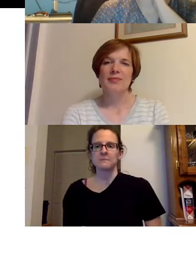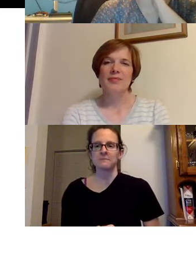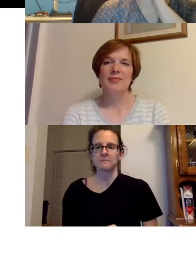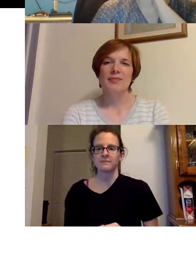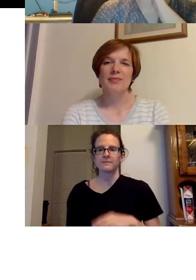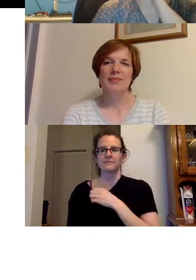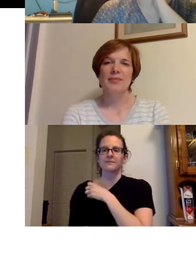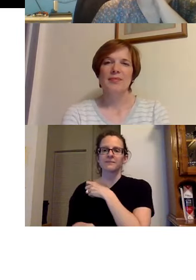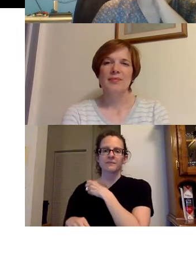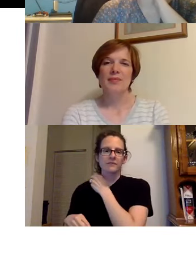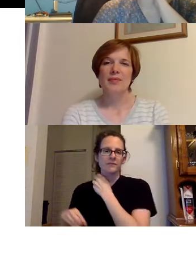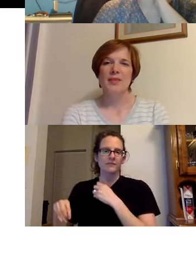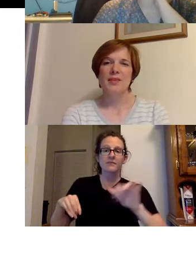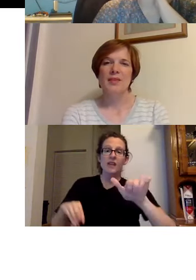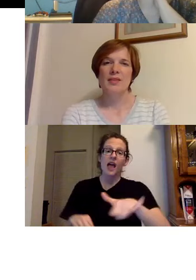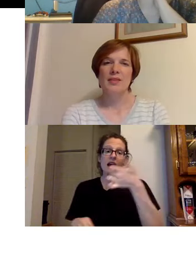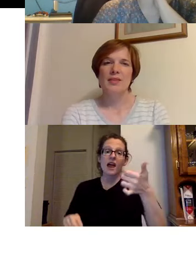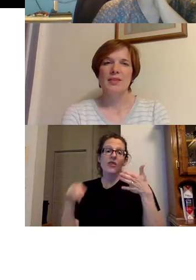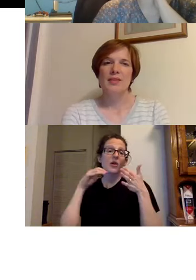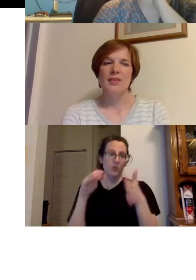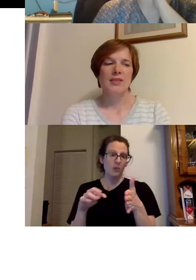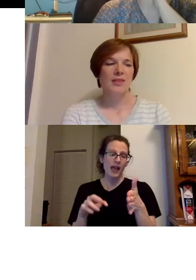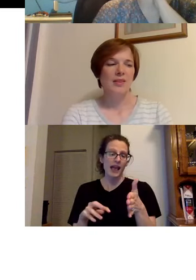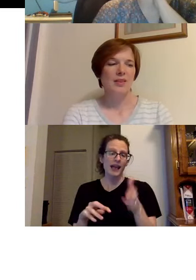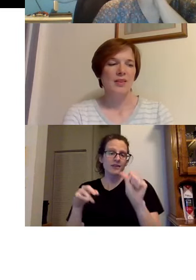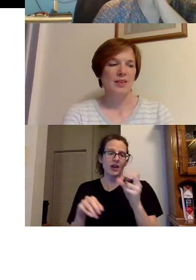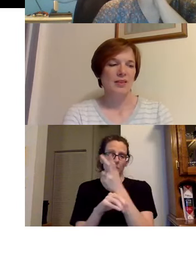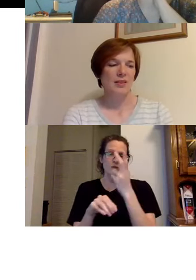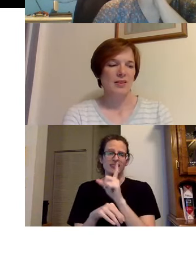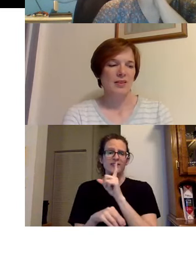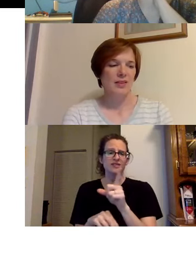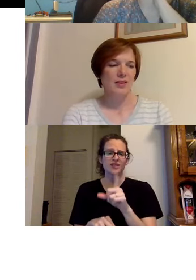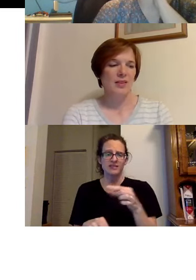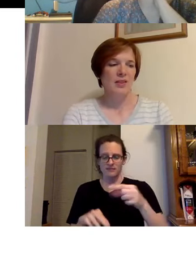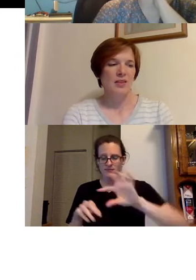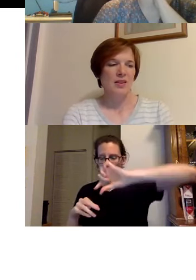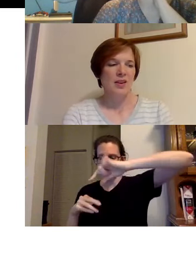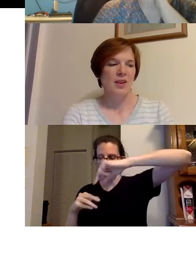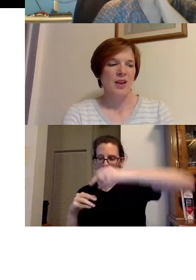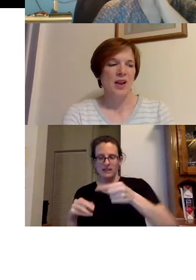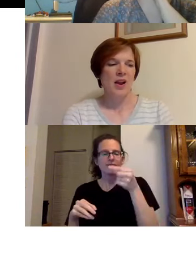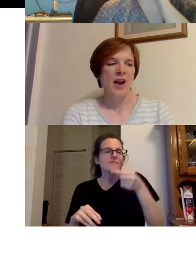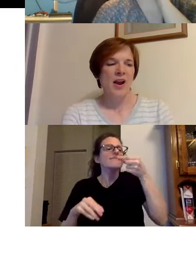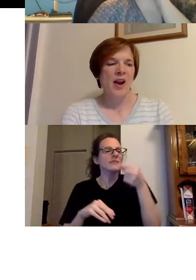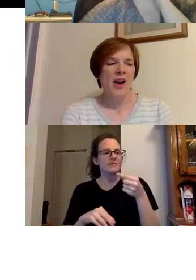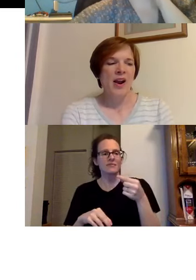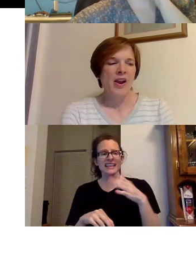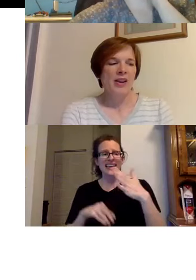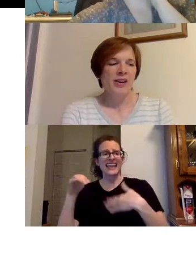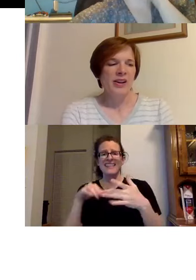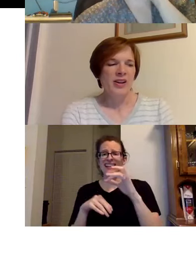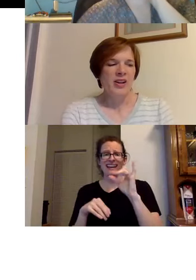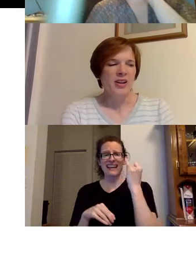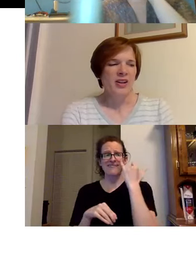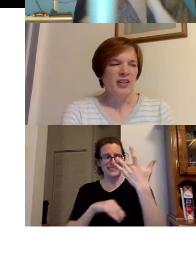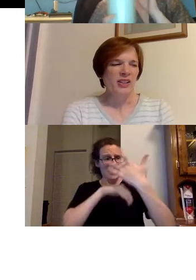tint. Another way that you can use them is just breathe them straight from the bottle. Even if the bottle's empty, you're still going to